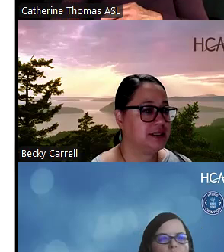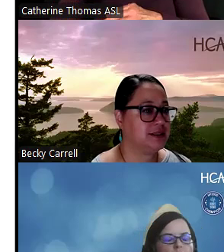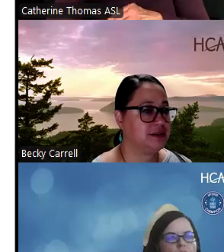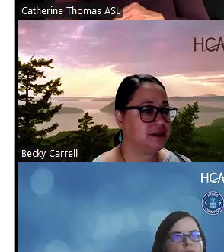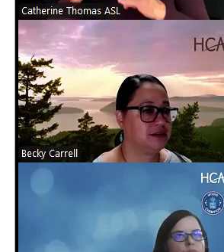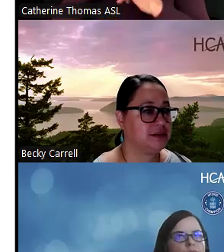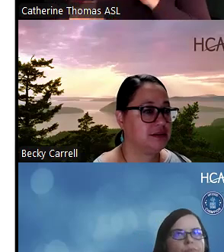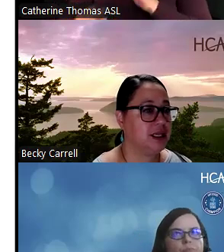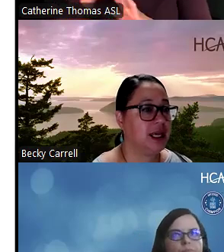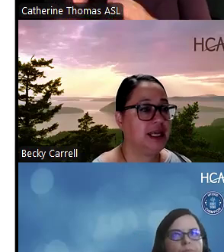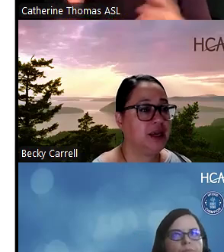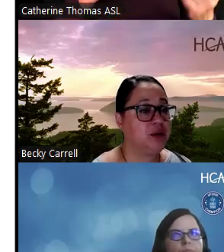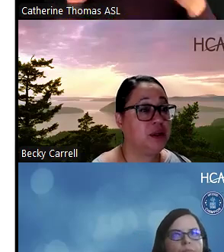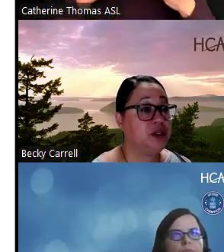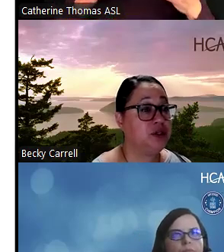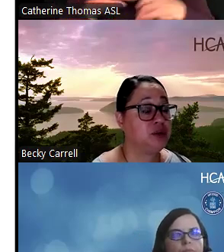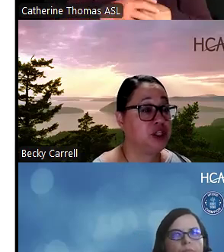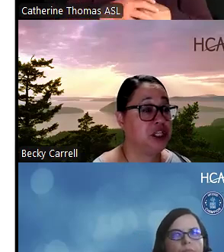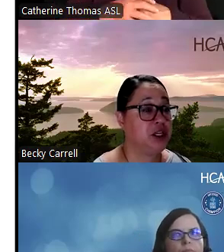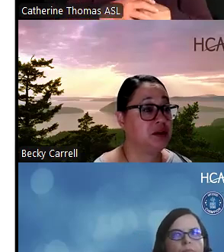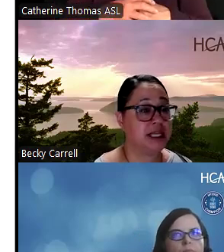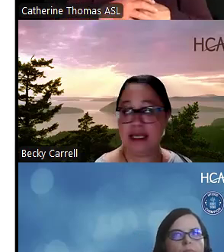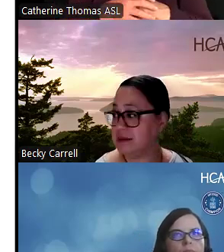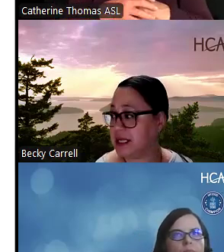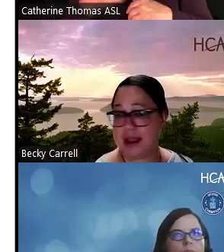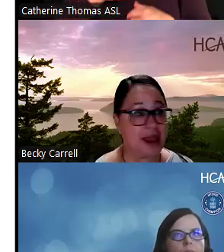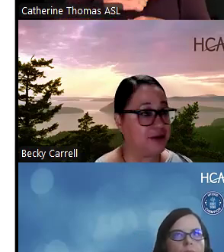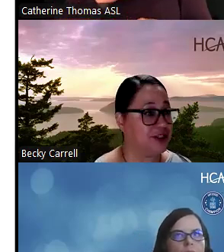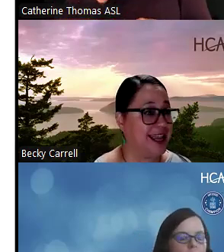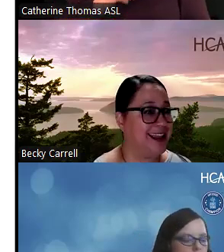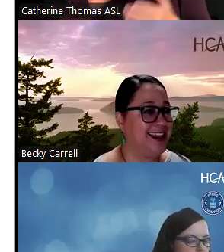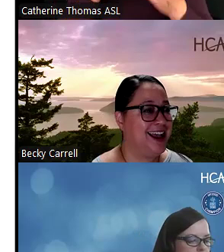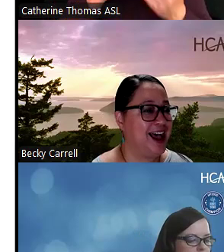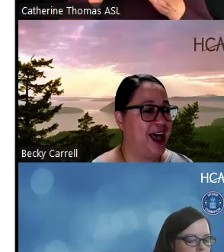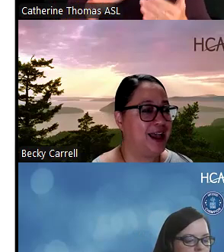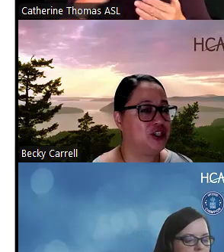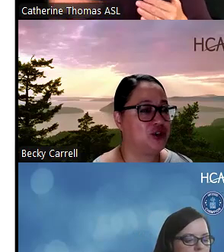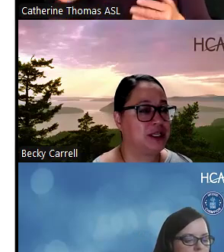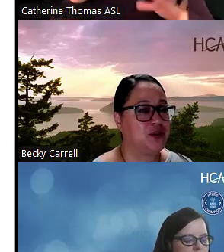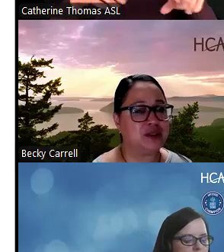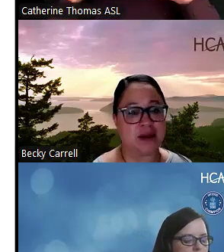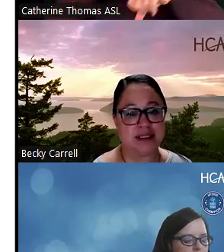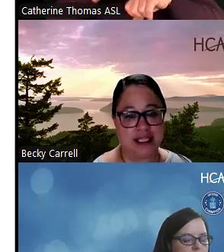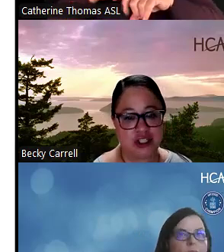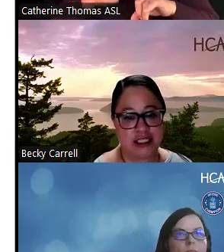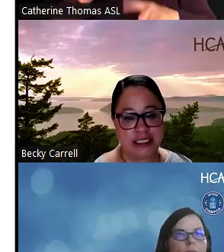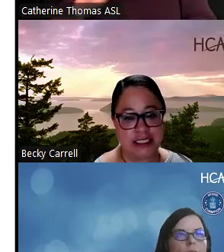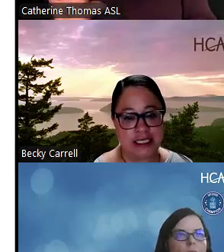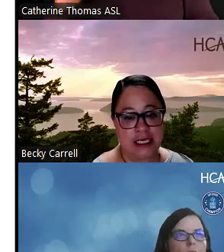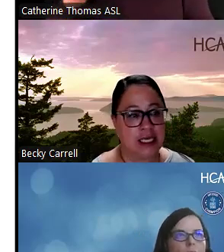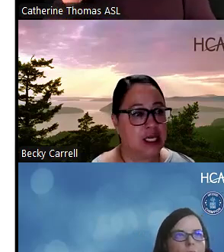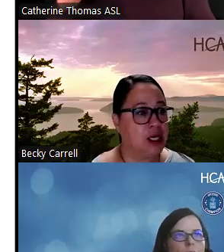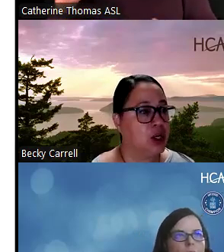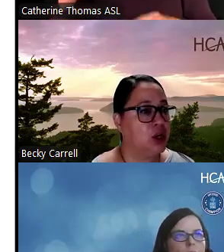questions. Again, we really do appreciate you all taking some time out of your day to join us for this presentation.